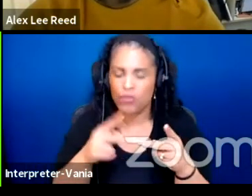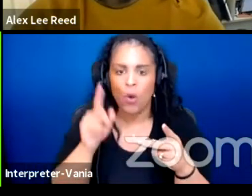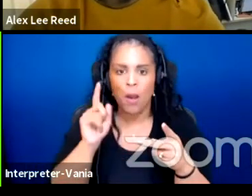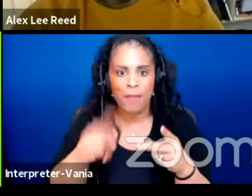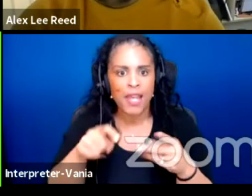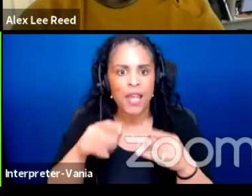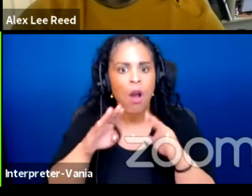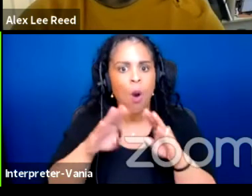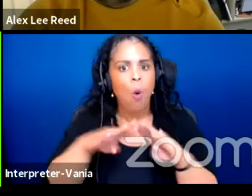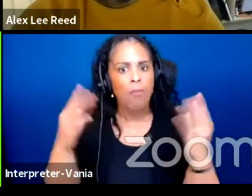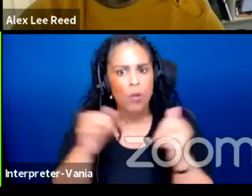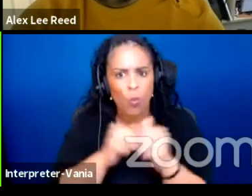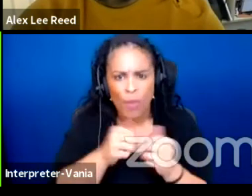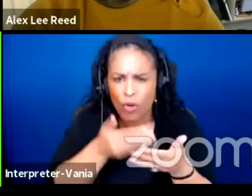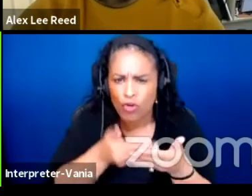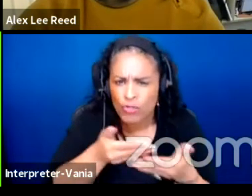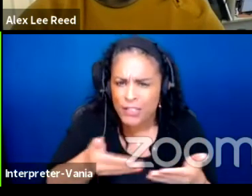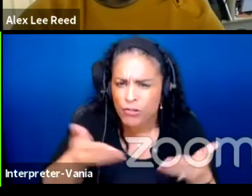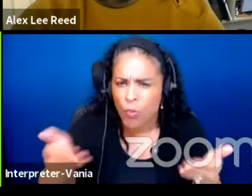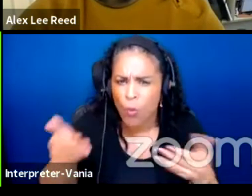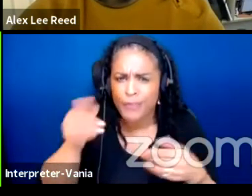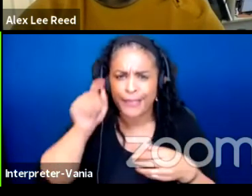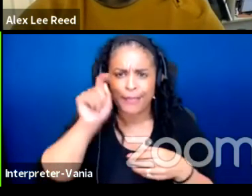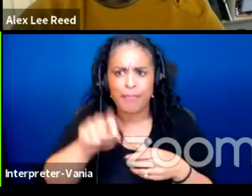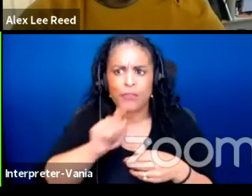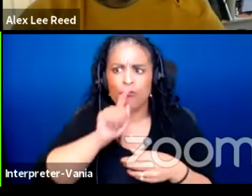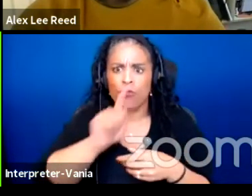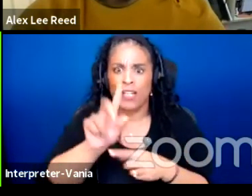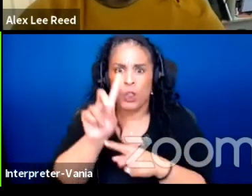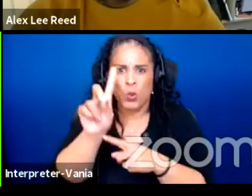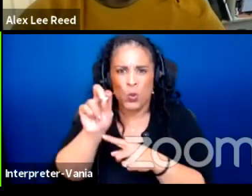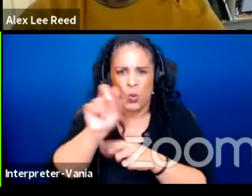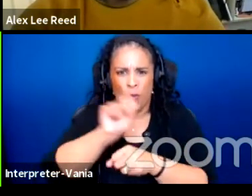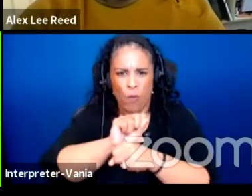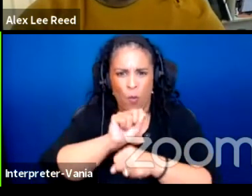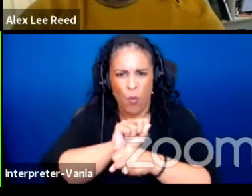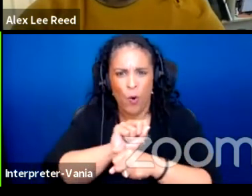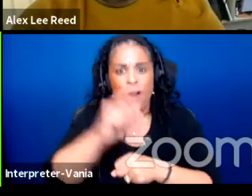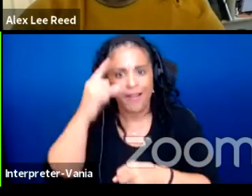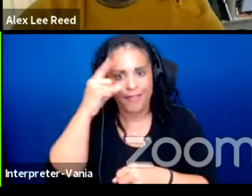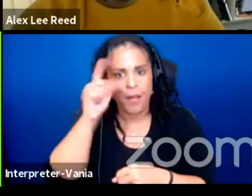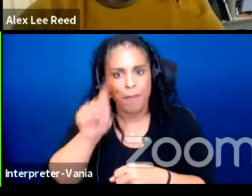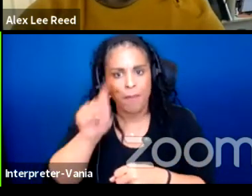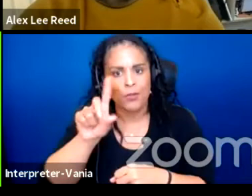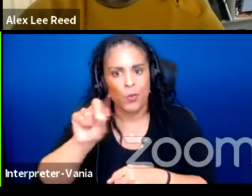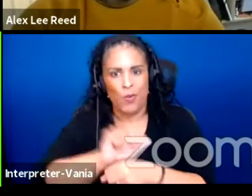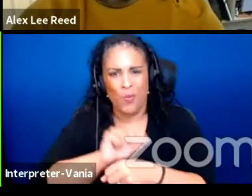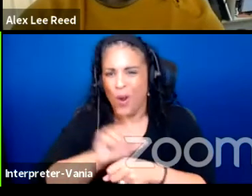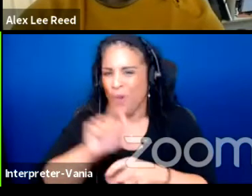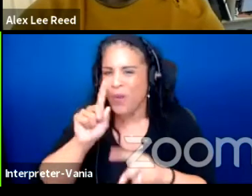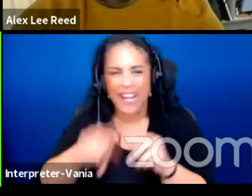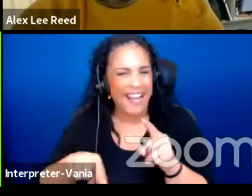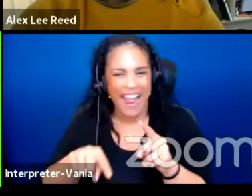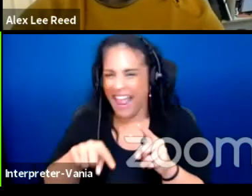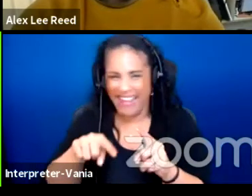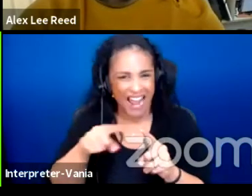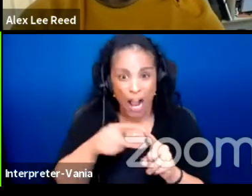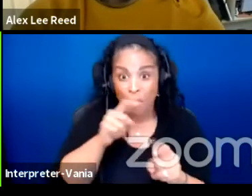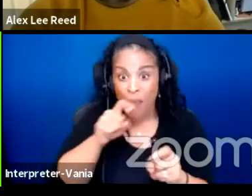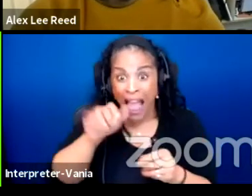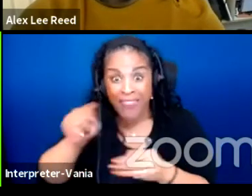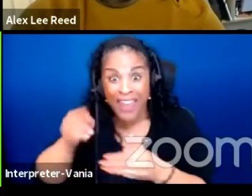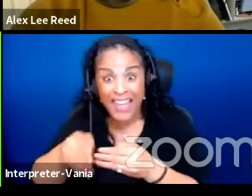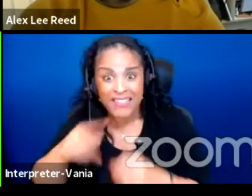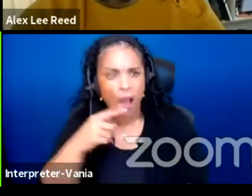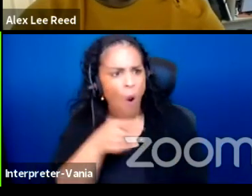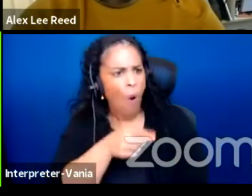your resources and really doing the work. I think you have to do the work. We can't come back from this at the end and people say, oh, that was a